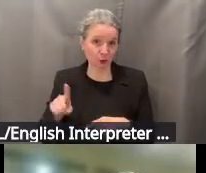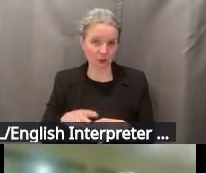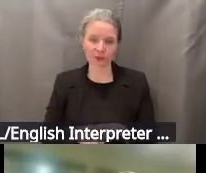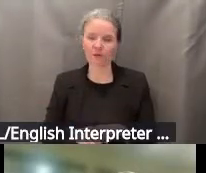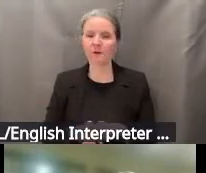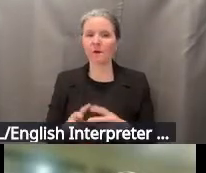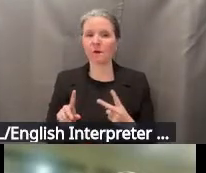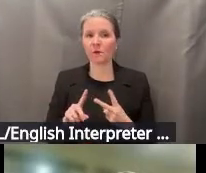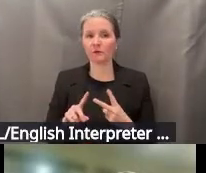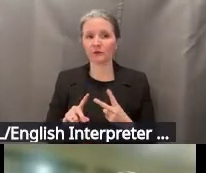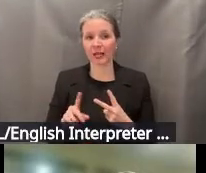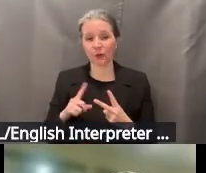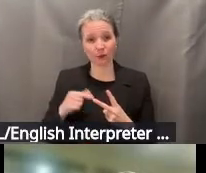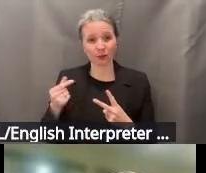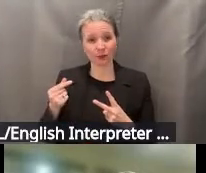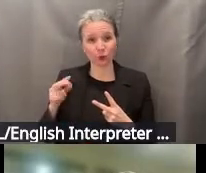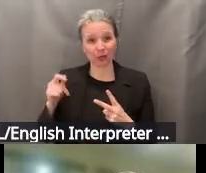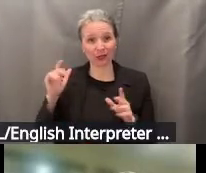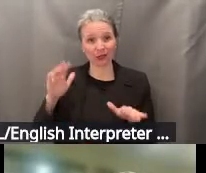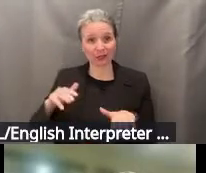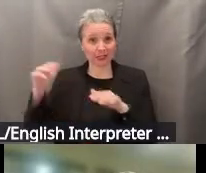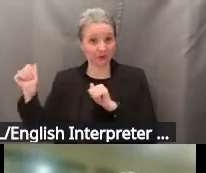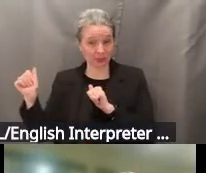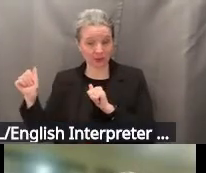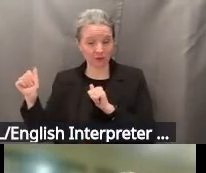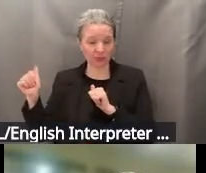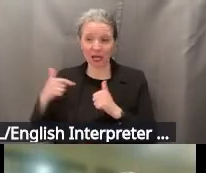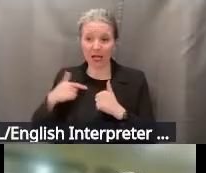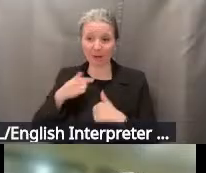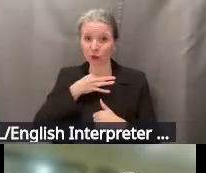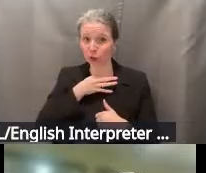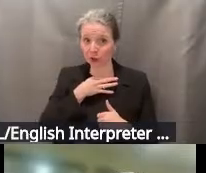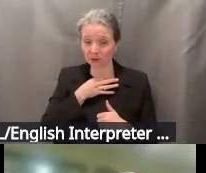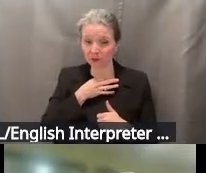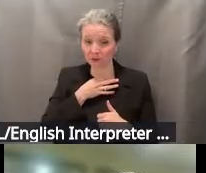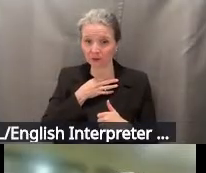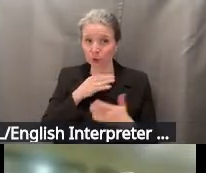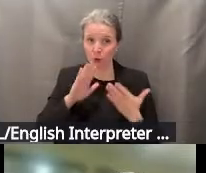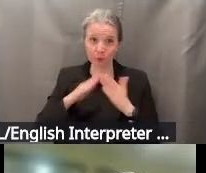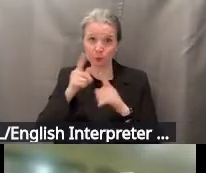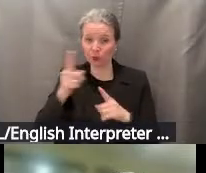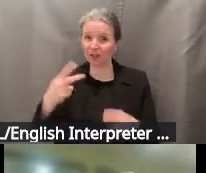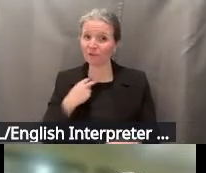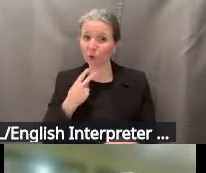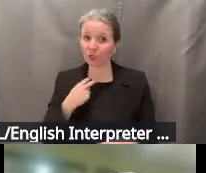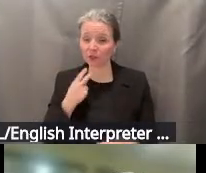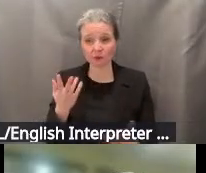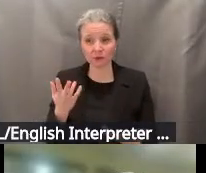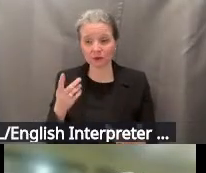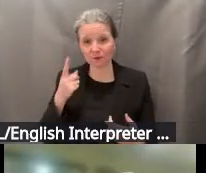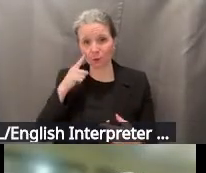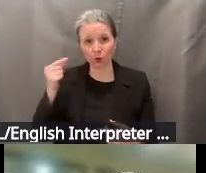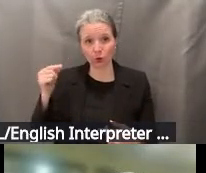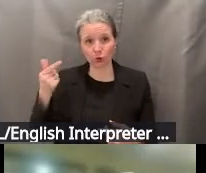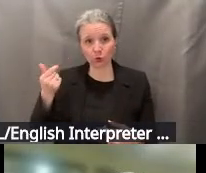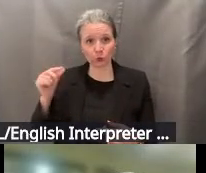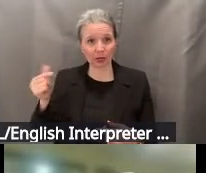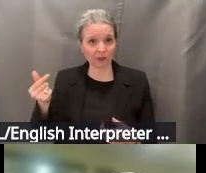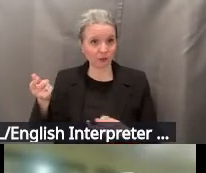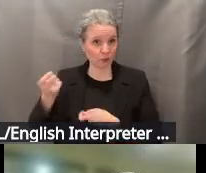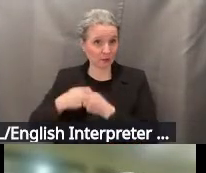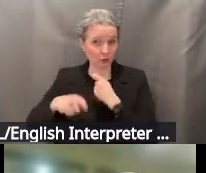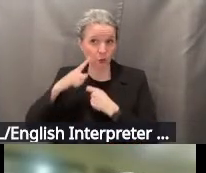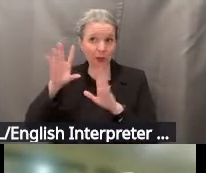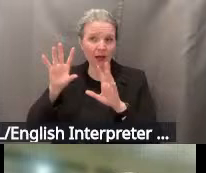And then with Greg's departure, I'm curious what the community voice is for Greg's replacement and how that person